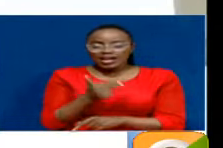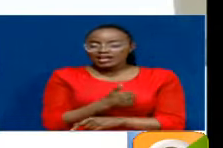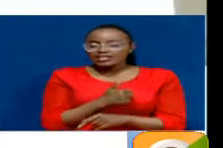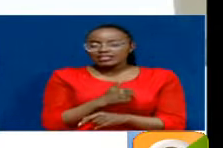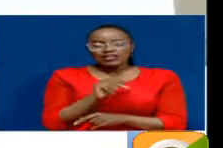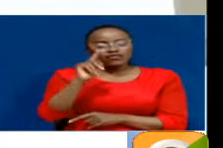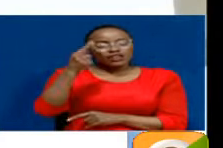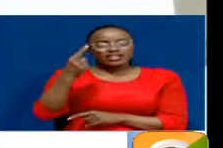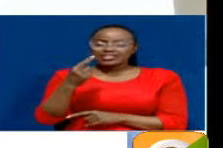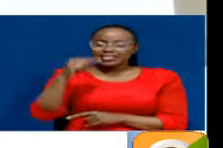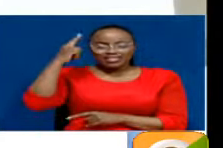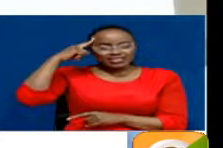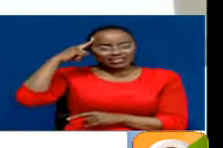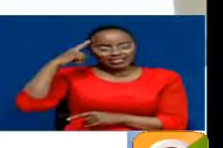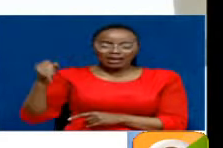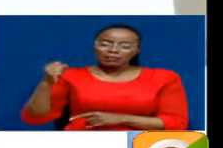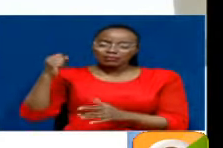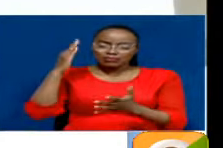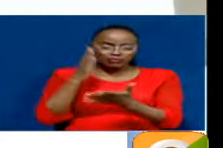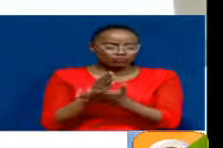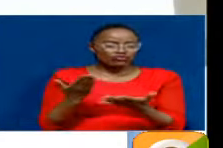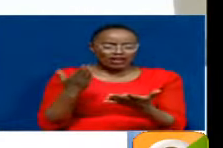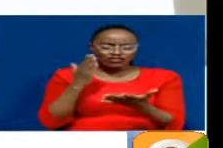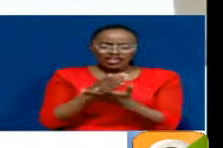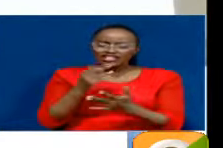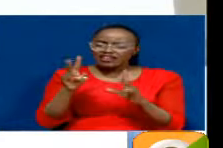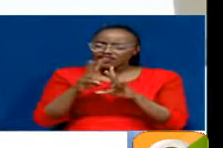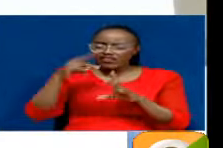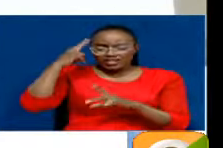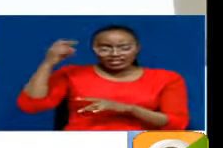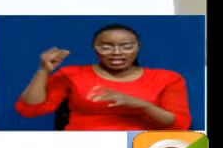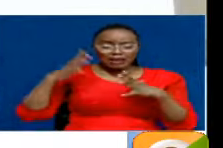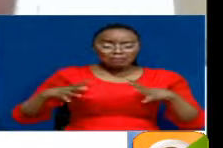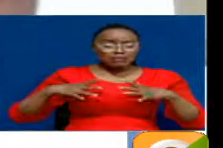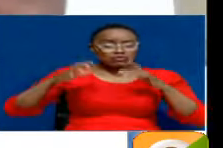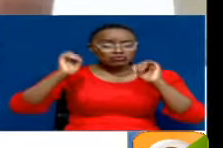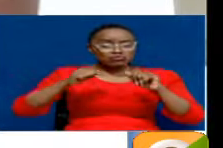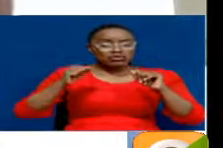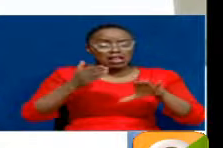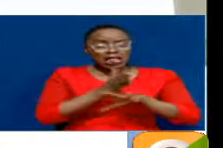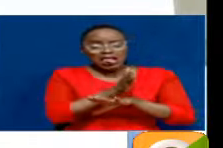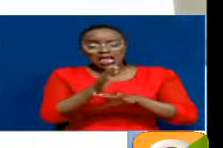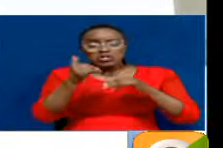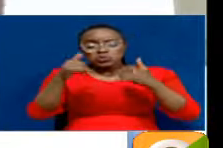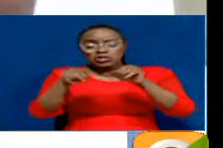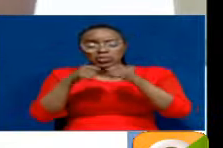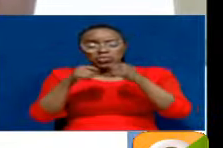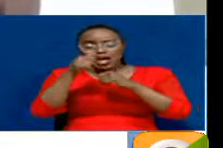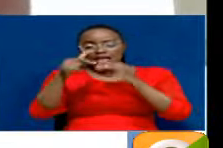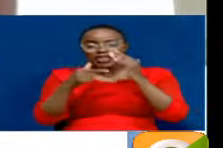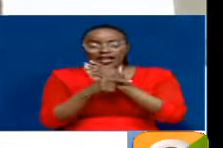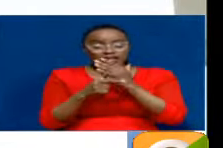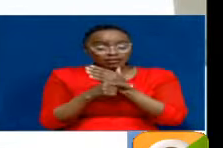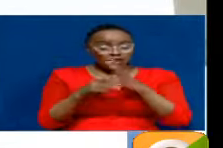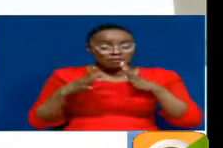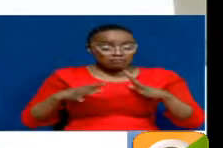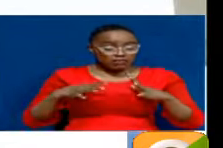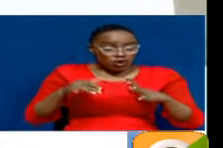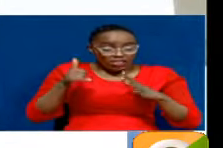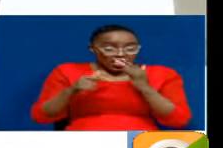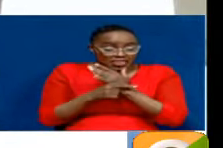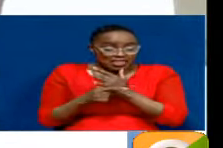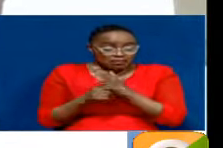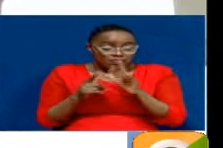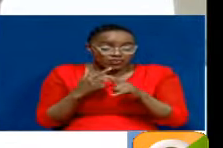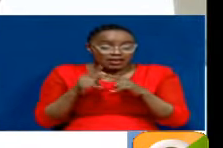know, facts are stubborn. And one day, you know, people may go, you know, trying to spoil other people's names, but I think at the